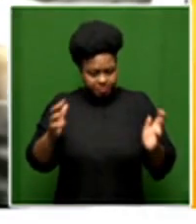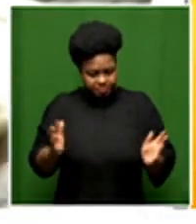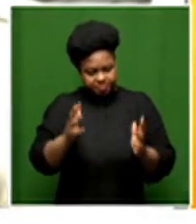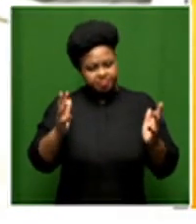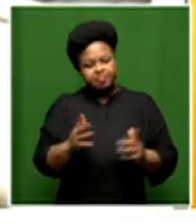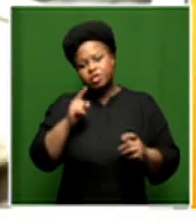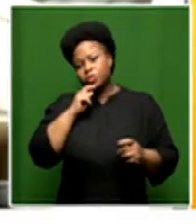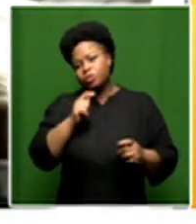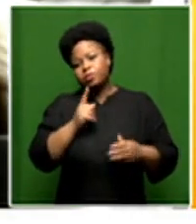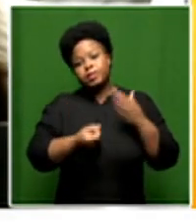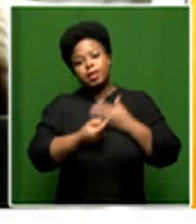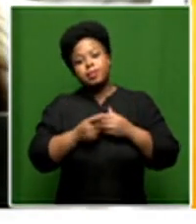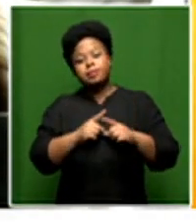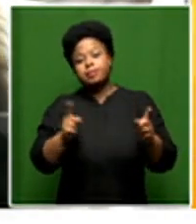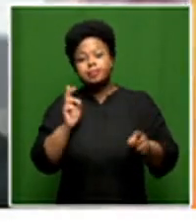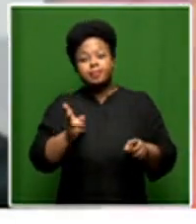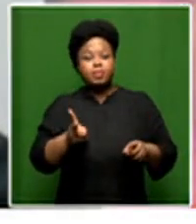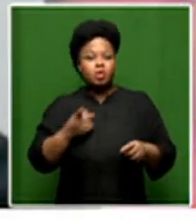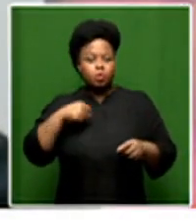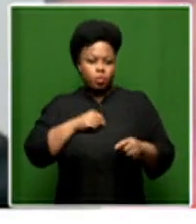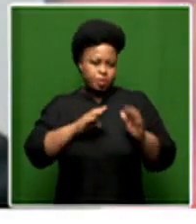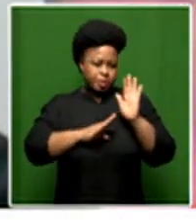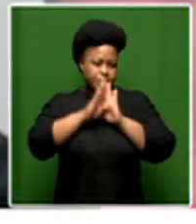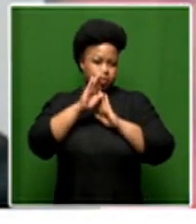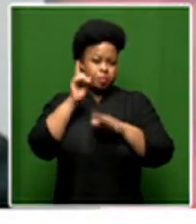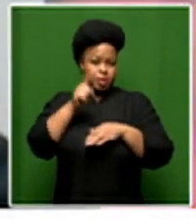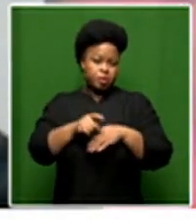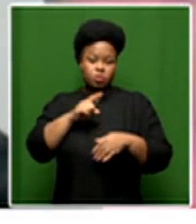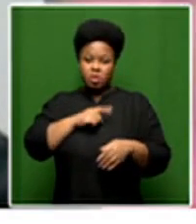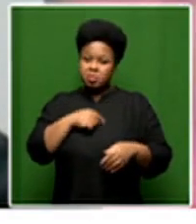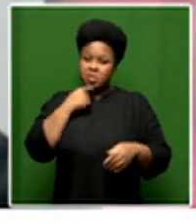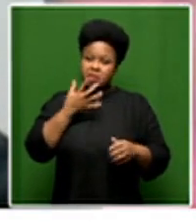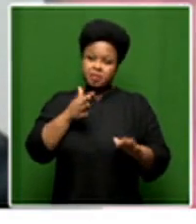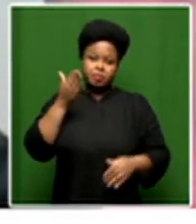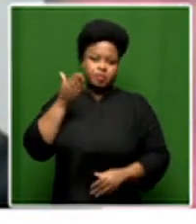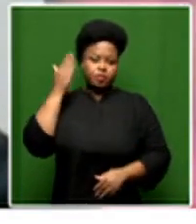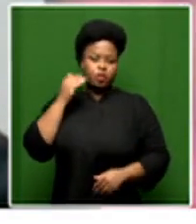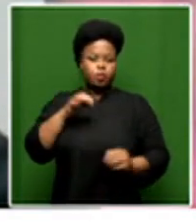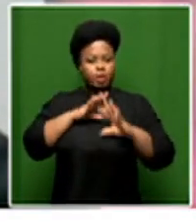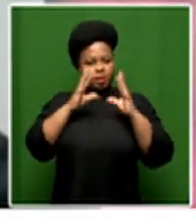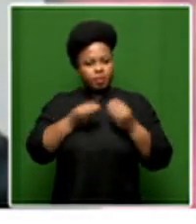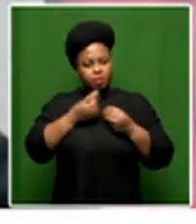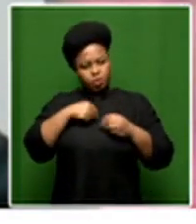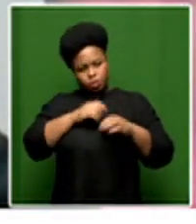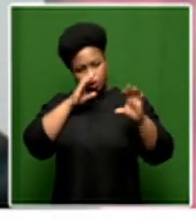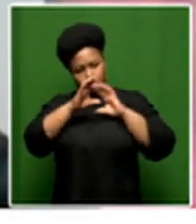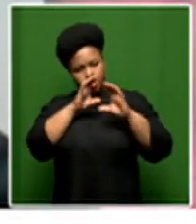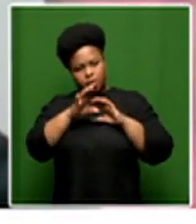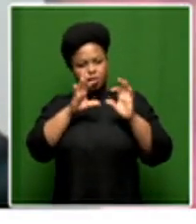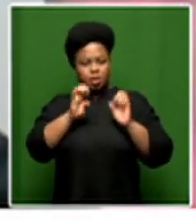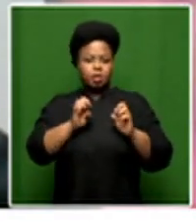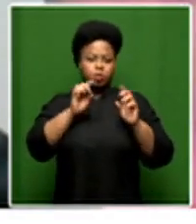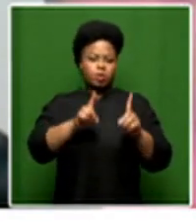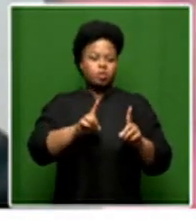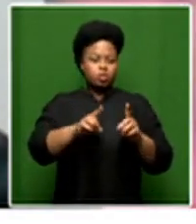a practice. But also we need to improve, as I was saying, on what we communicate. The